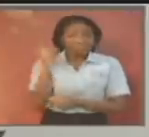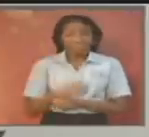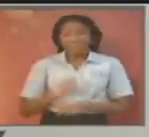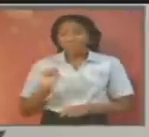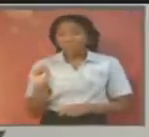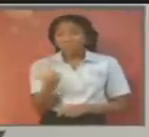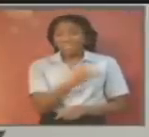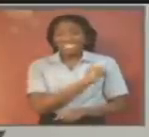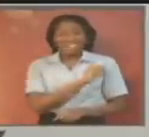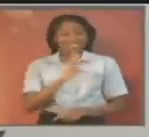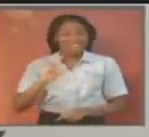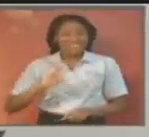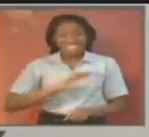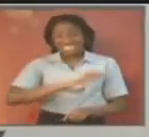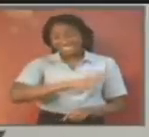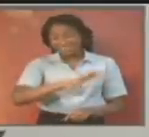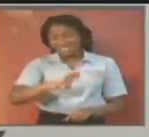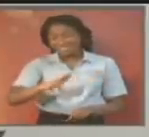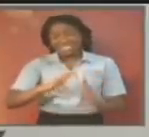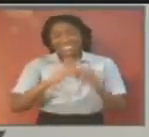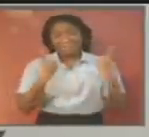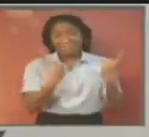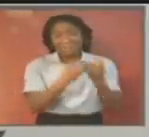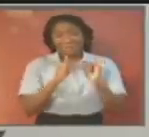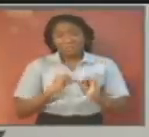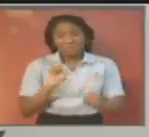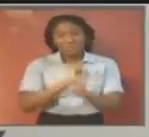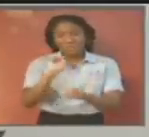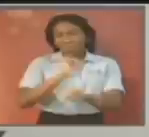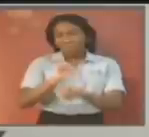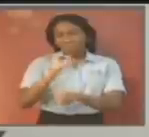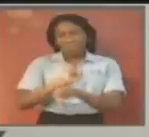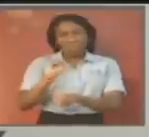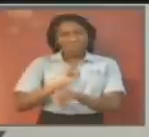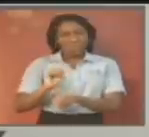staff from various departments who continue to work tirelessly